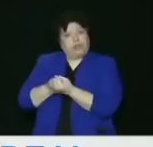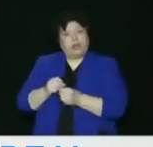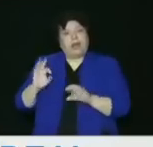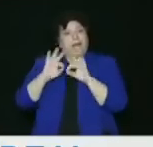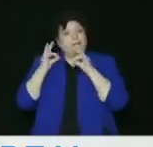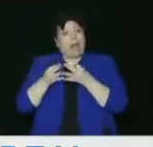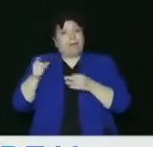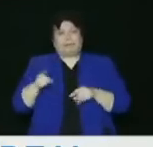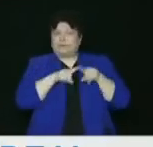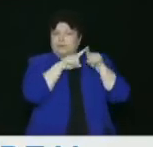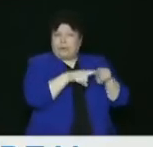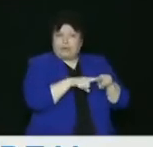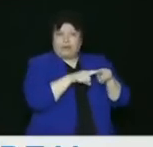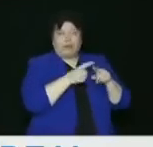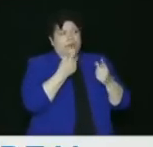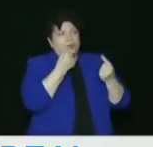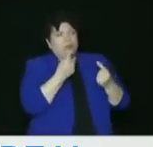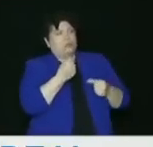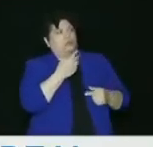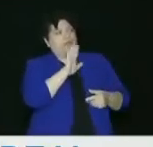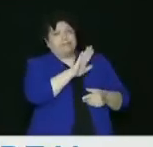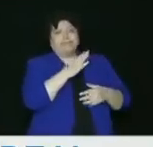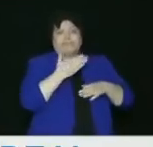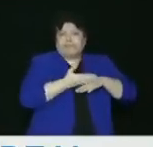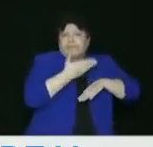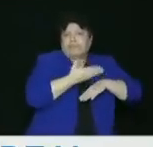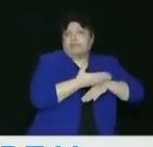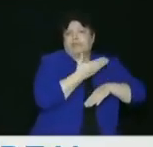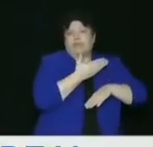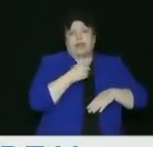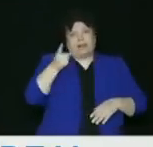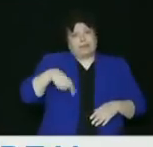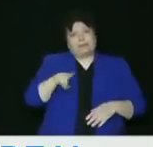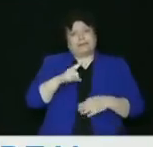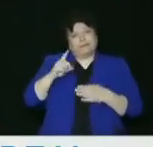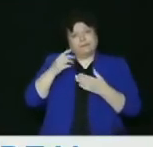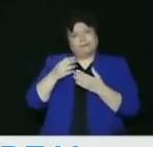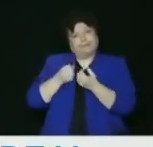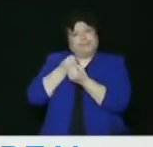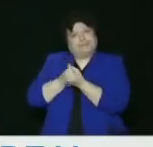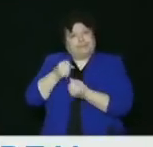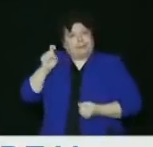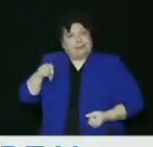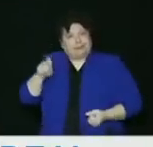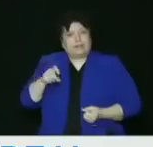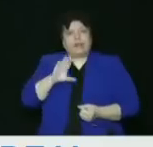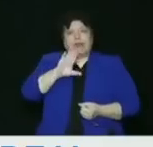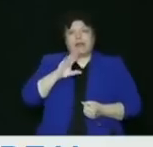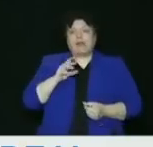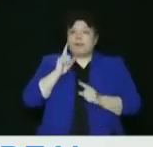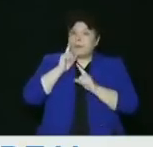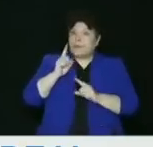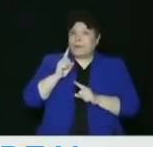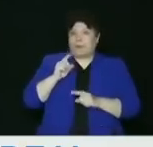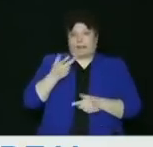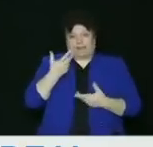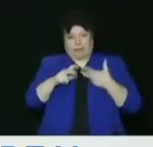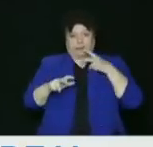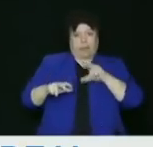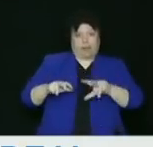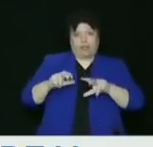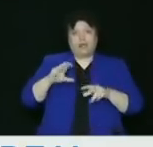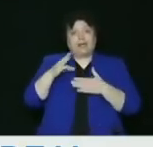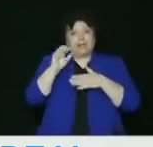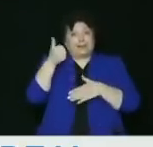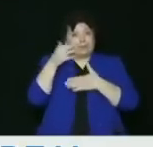to continue delivering the change they deserve. That's why we'll keep investing so that $10 a day childcare is a